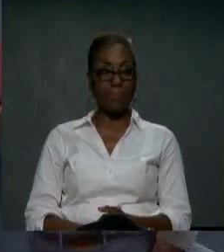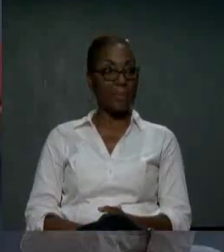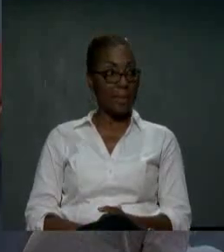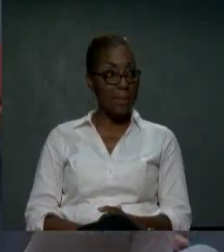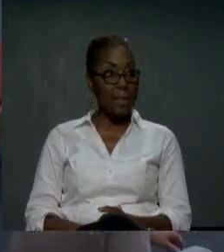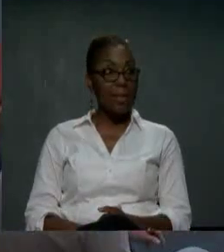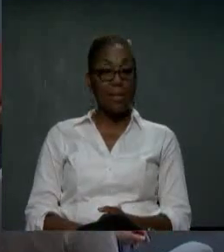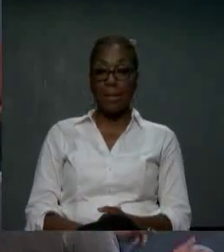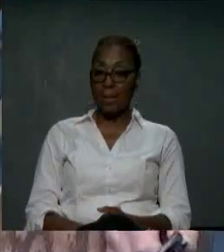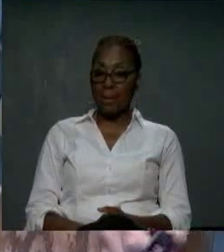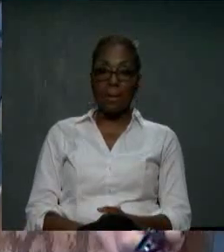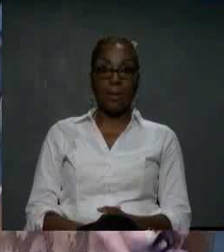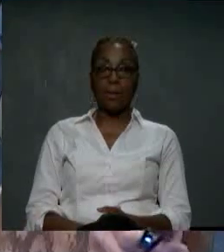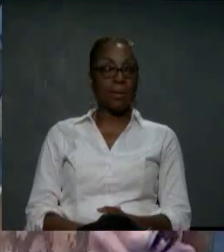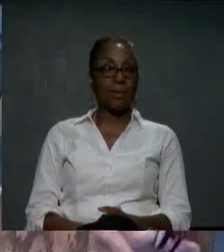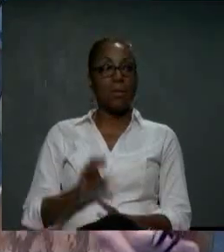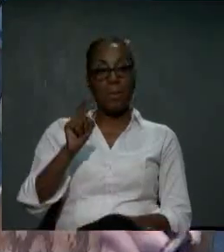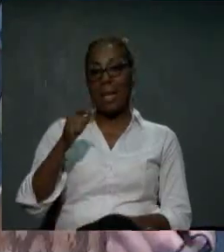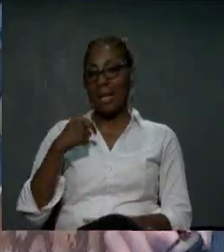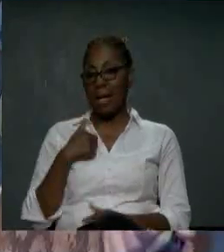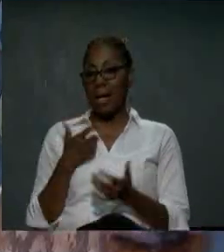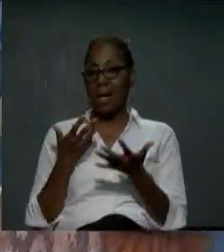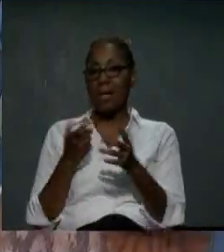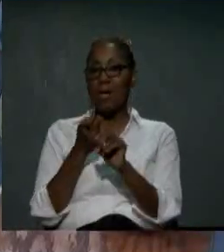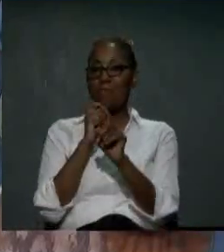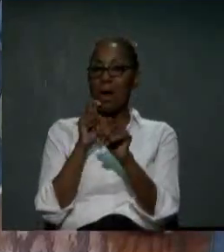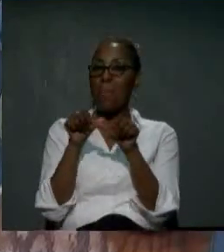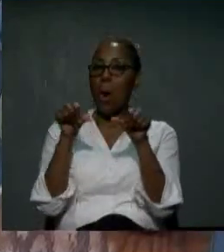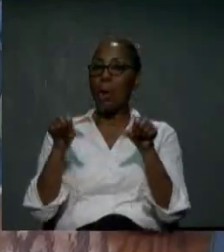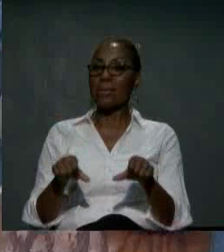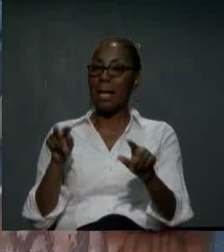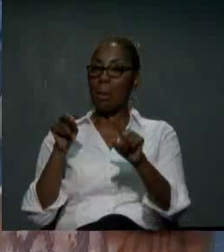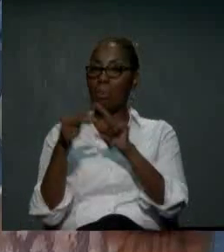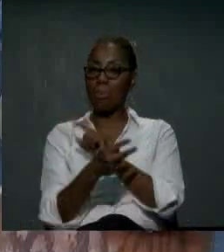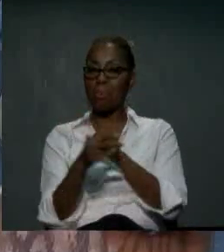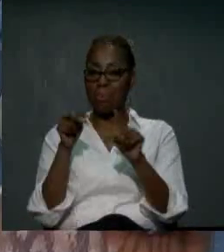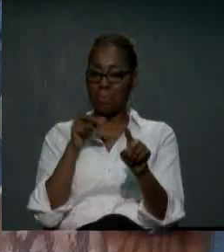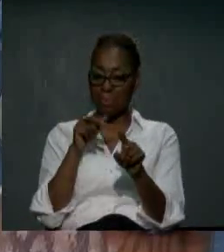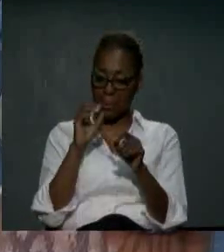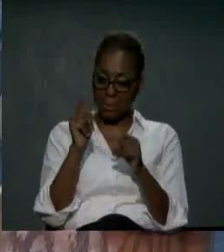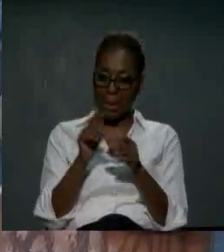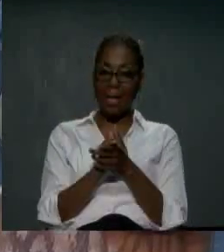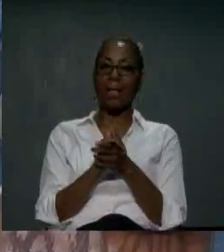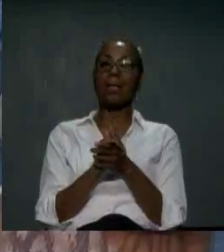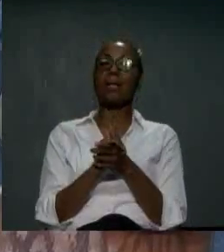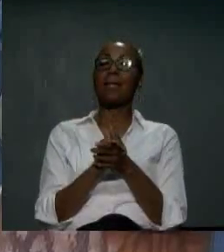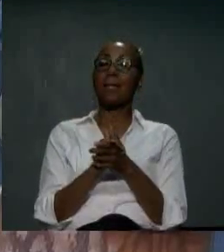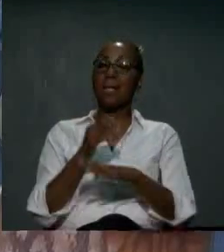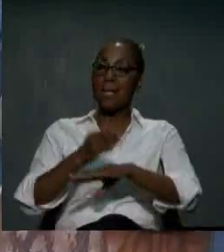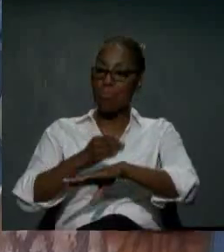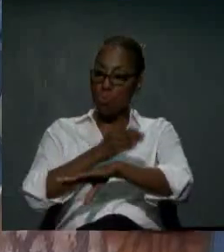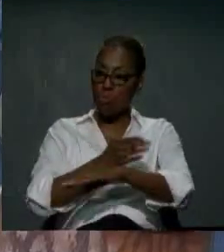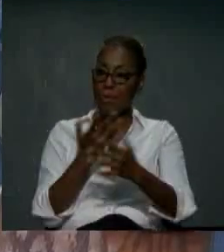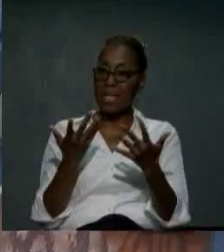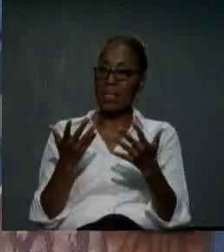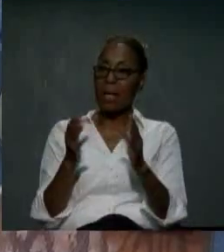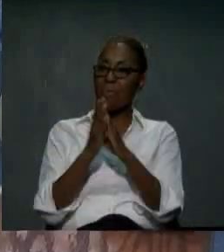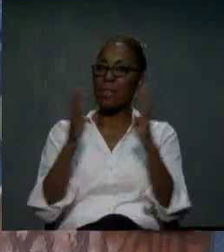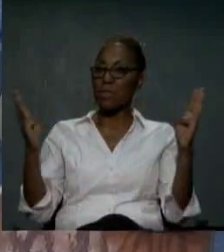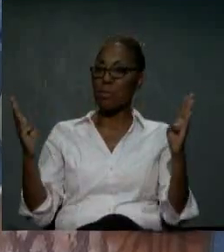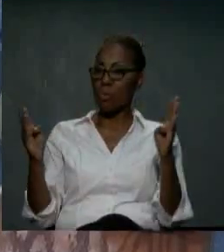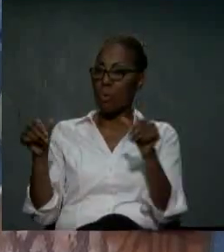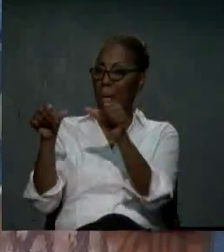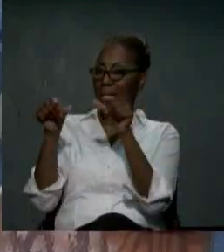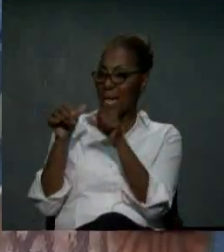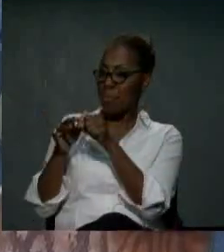Mike? I would like to, just from an architectural standpoint, infill, improving just the general